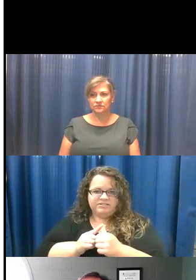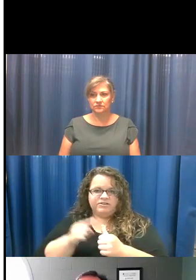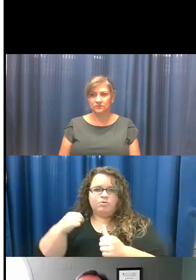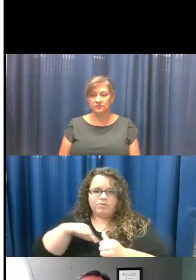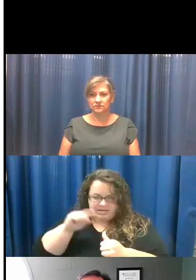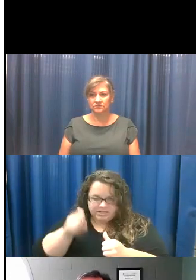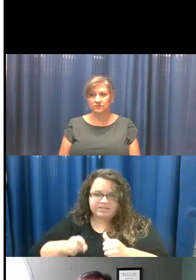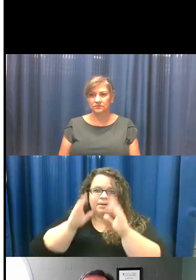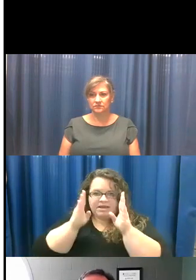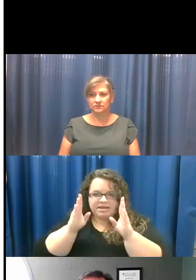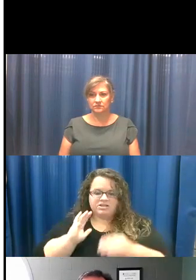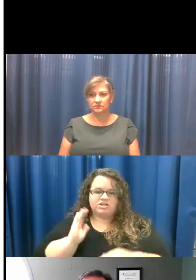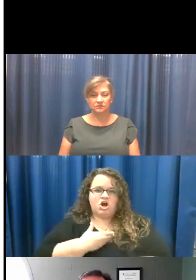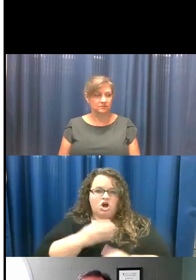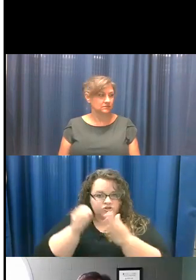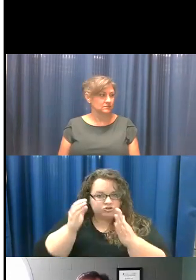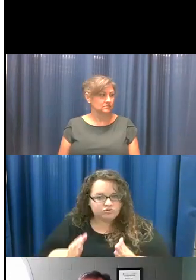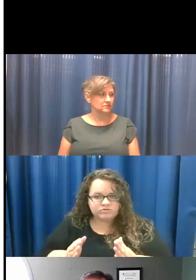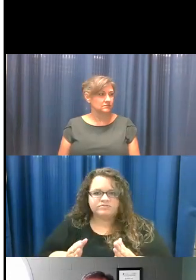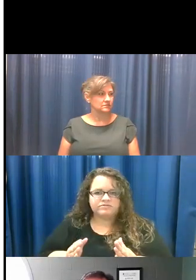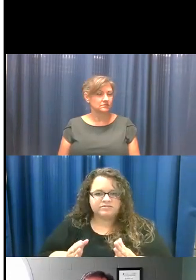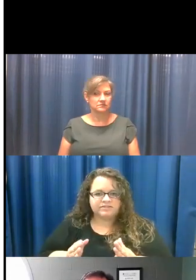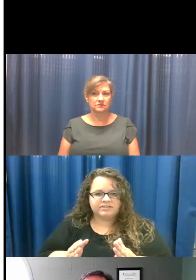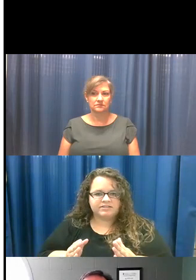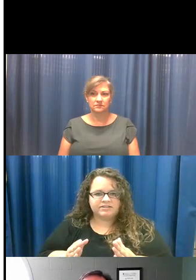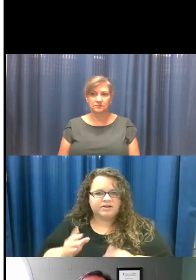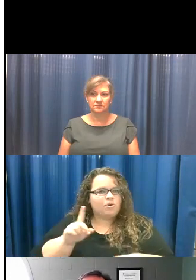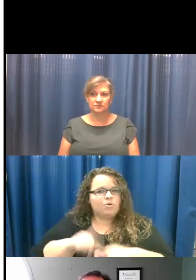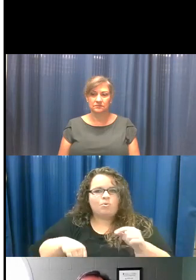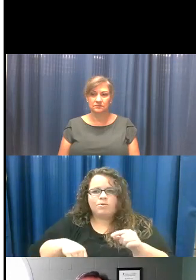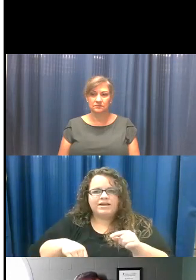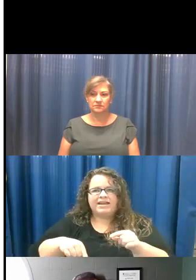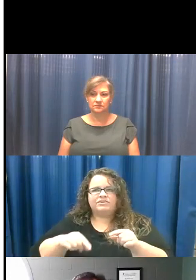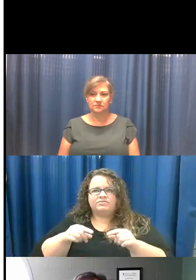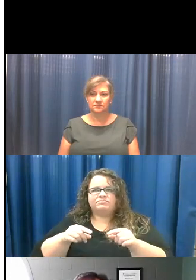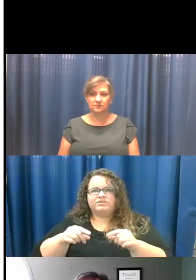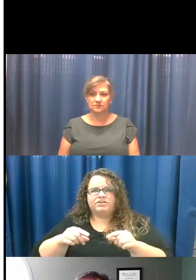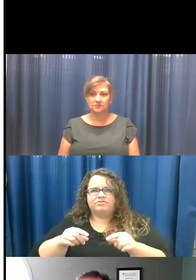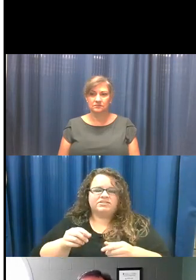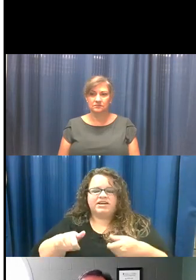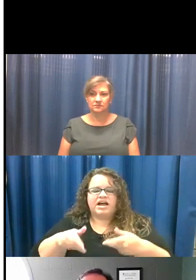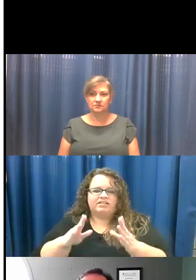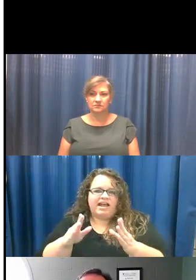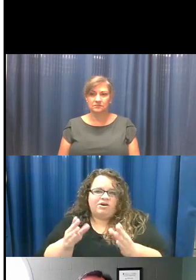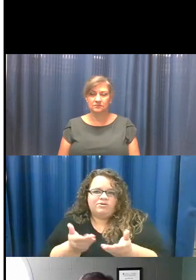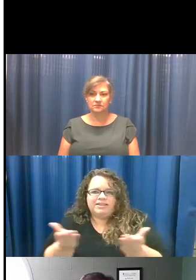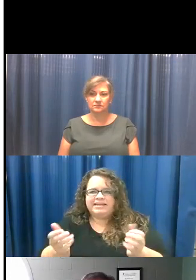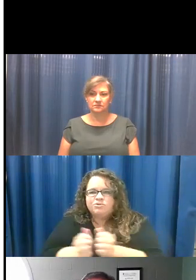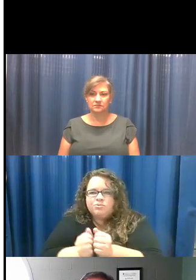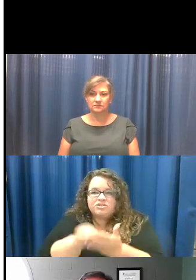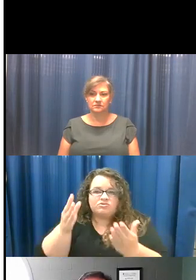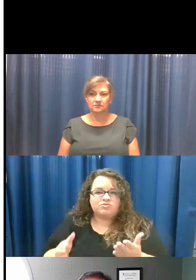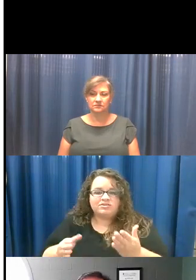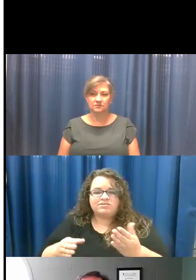sure that nothing drops because we're moving to flex time and flex place. And